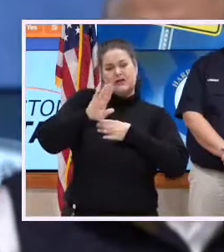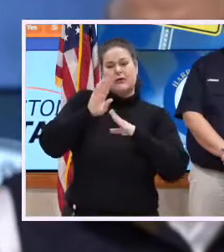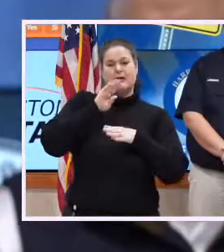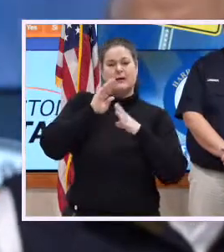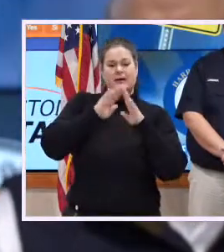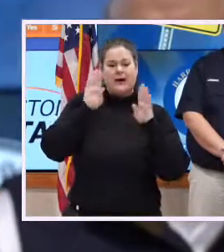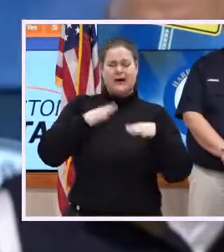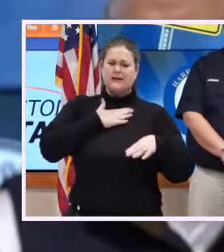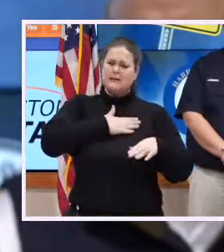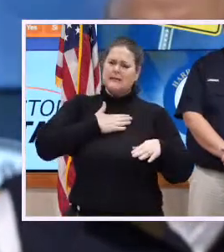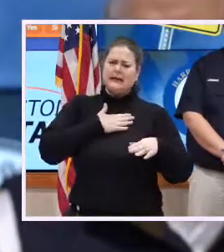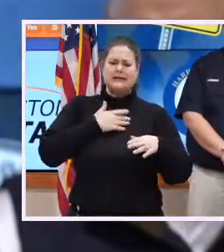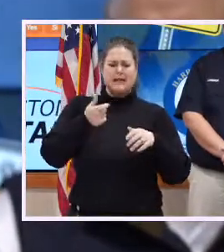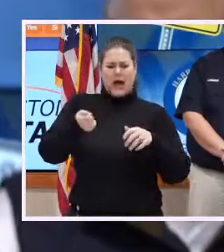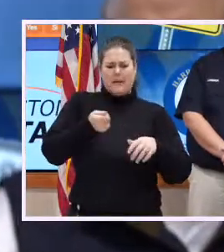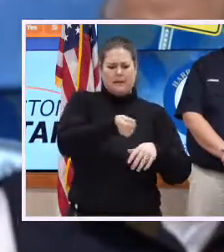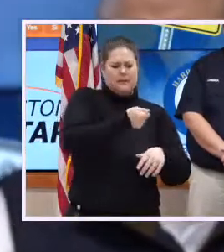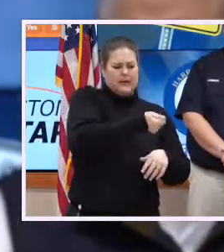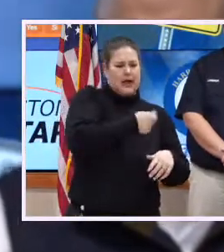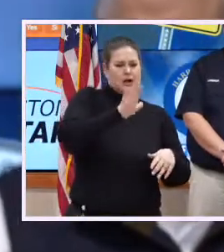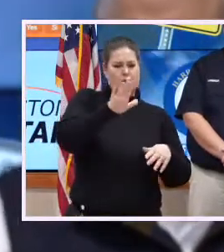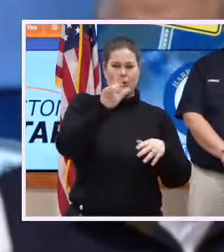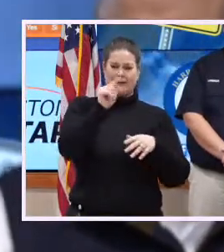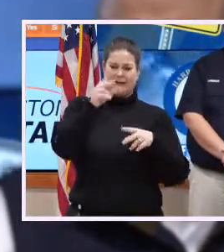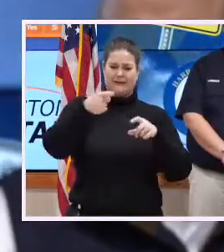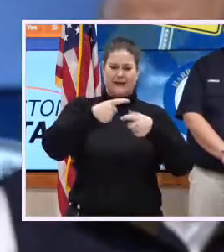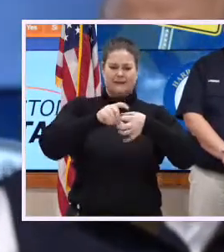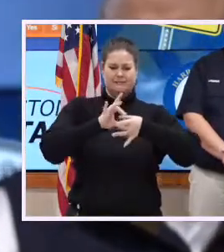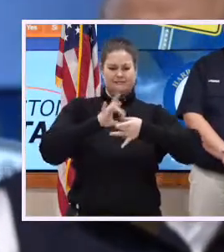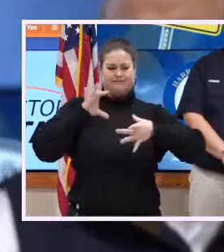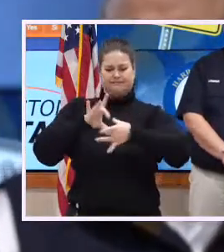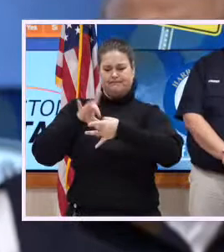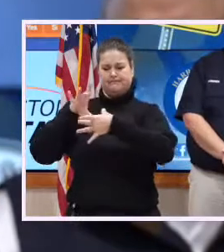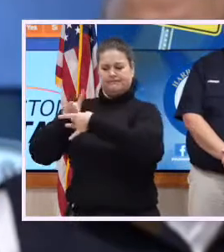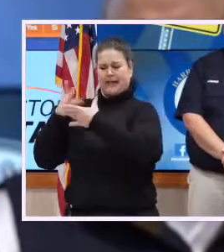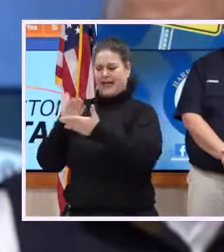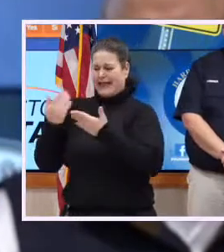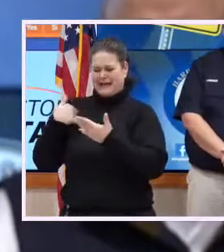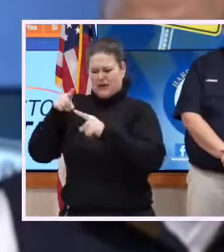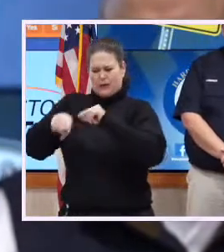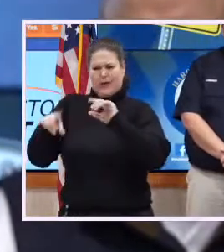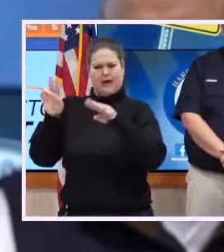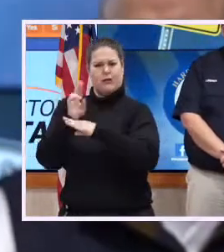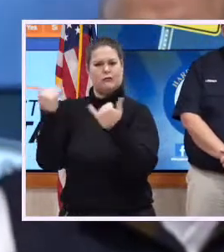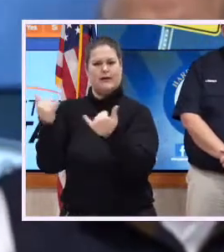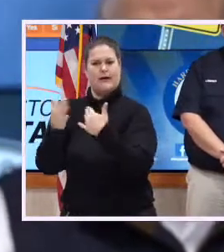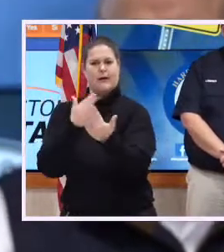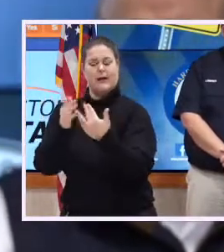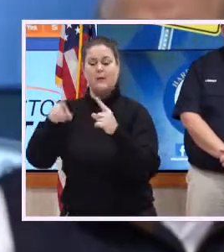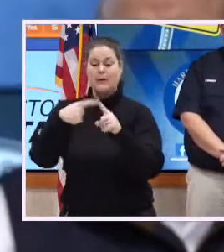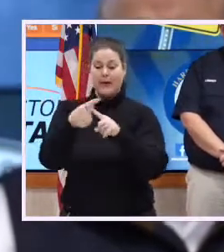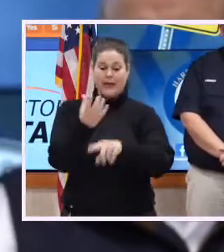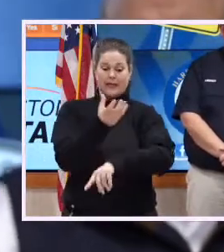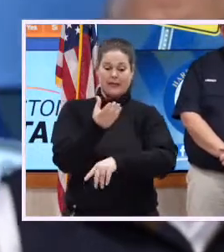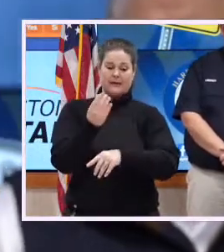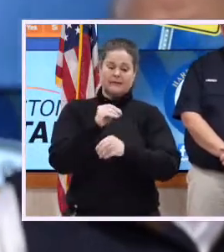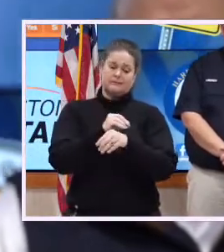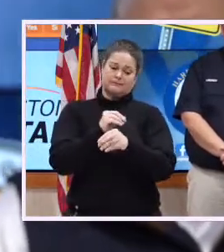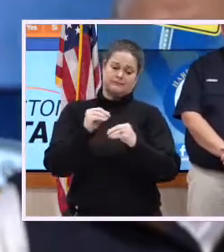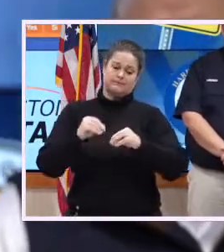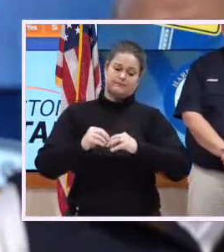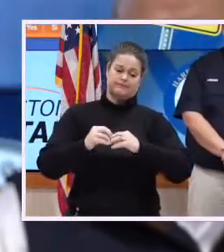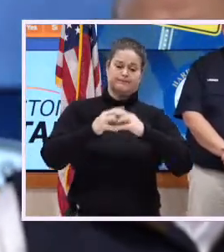go around, unplug your TVs, unplug those things that right now you're not able to use, so that when that power starts coming back on, you don't have that